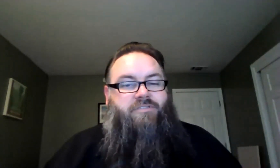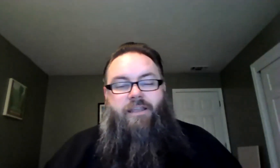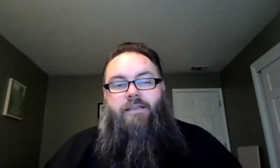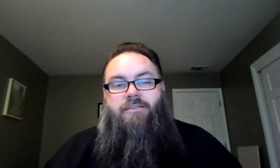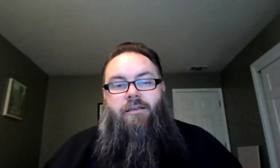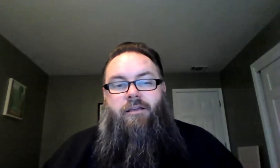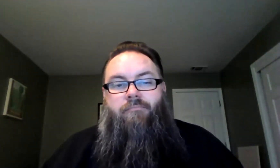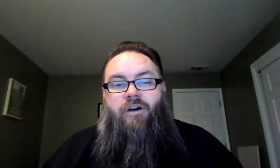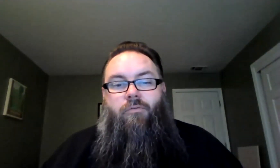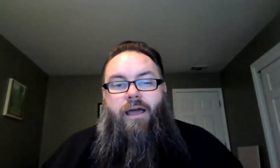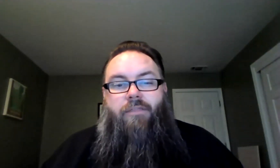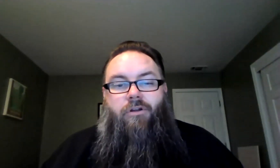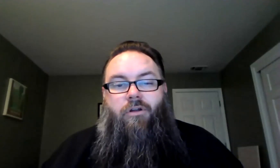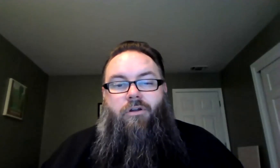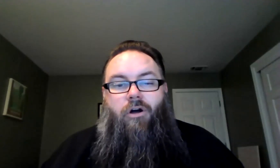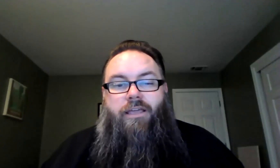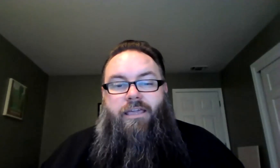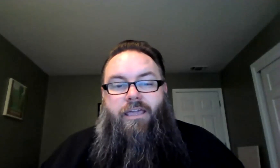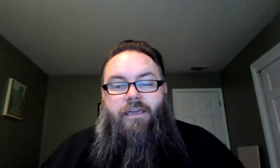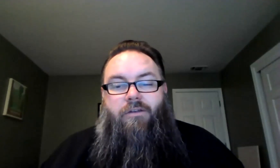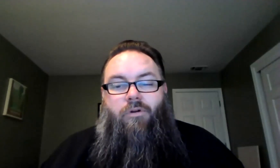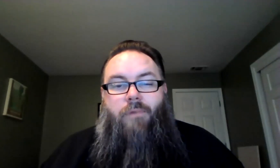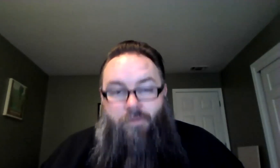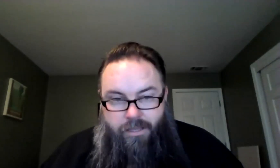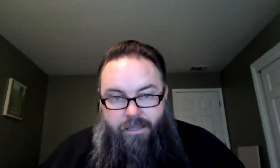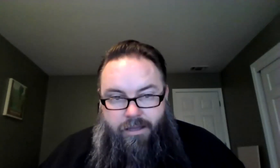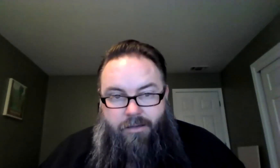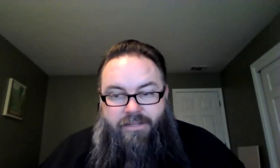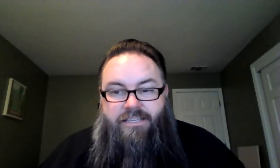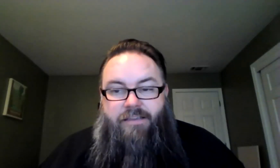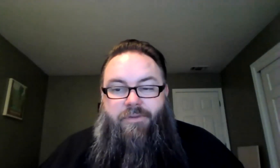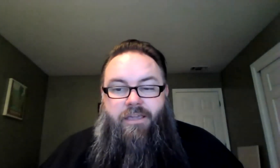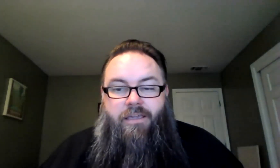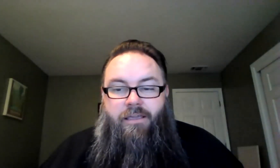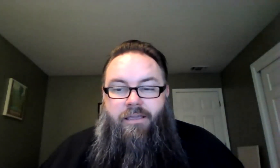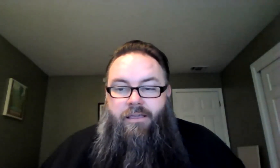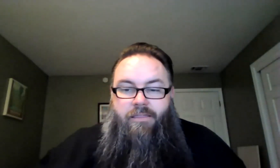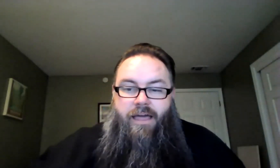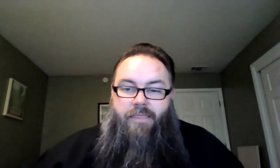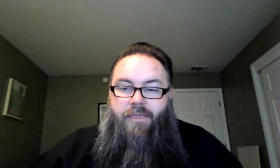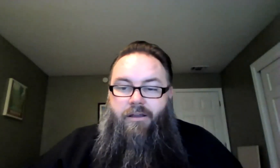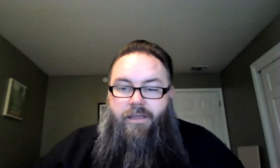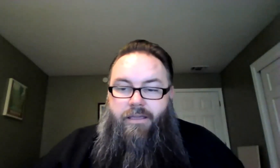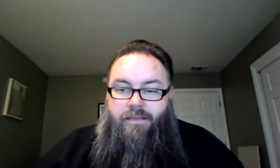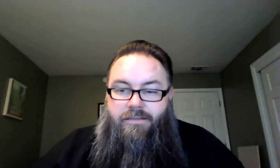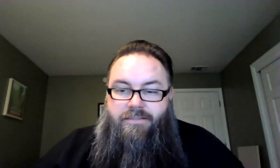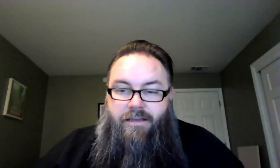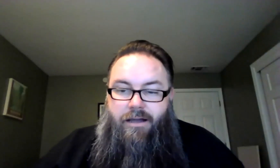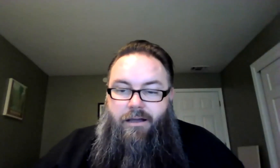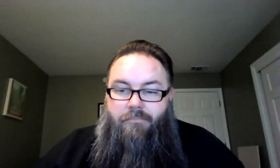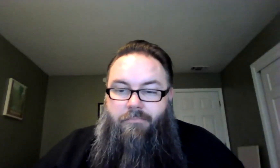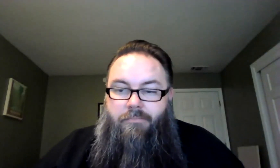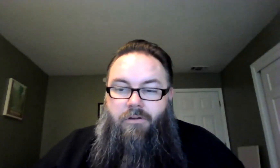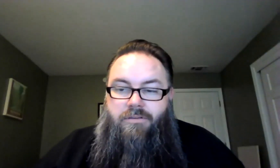attending those meetings, but rather calling in remotely. And it seemed to be that there